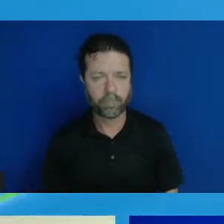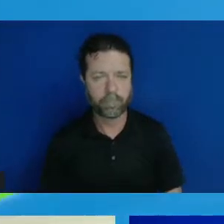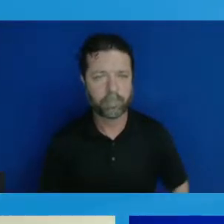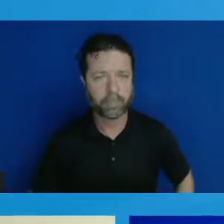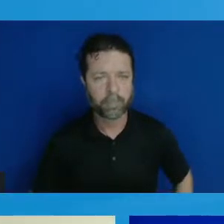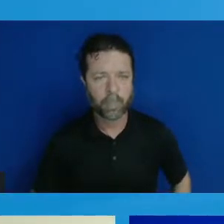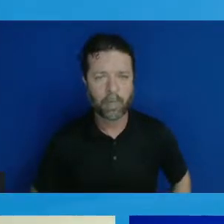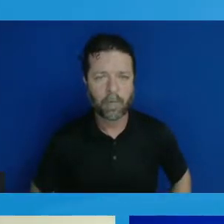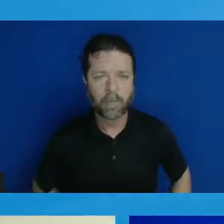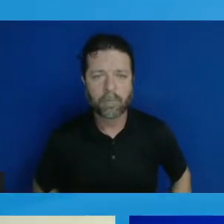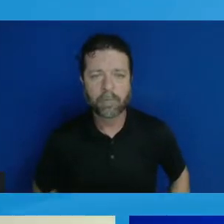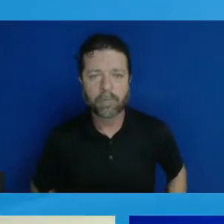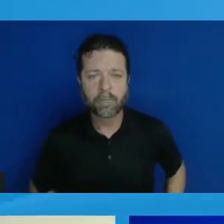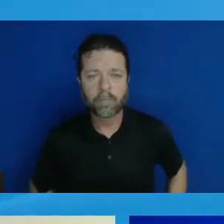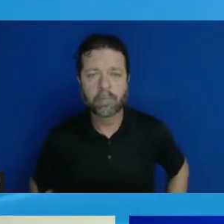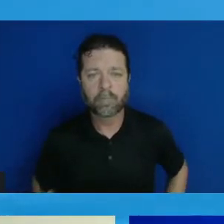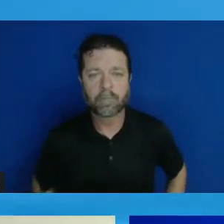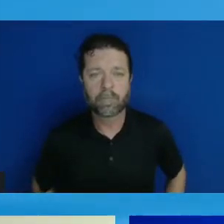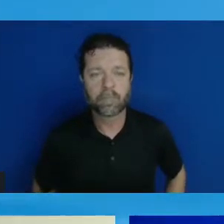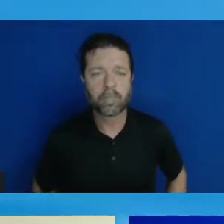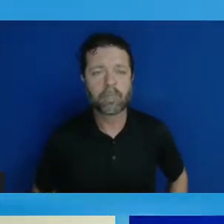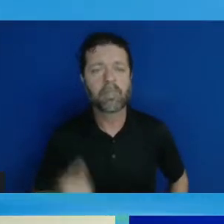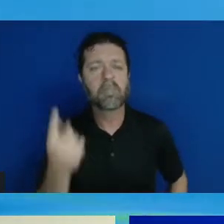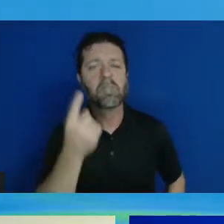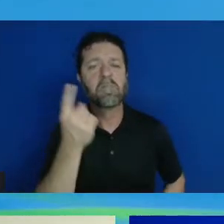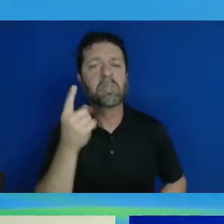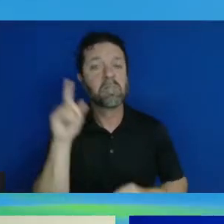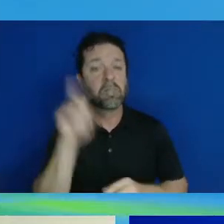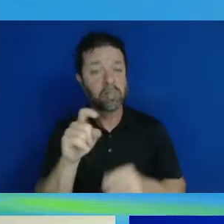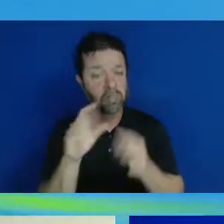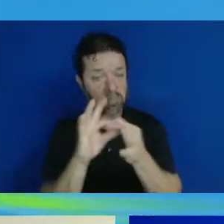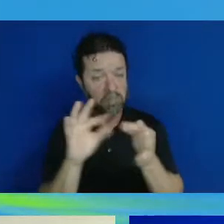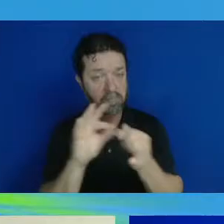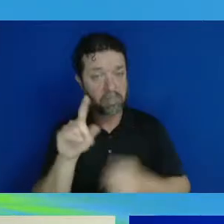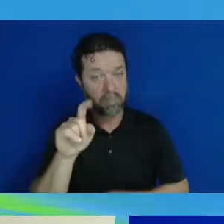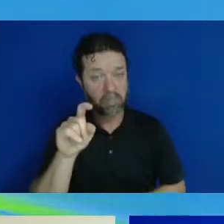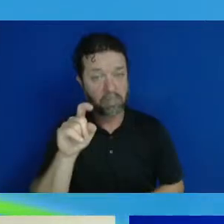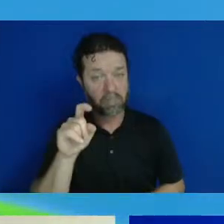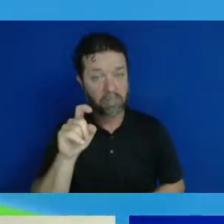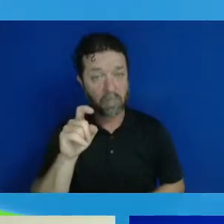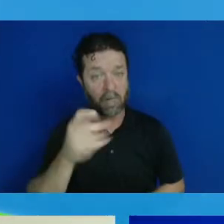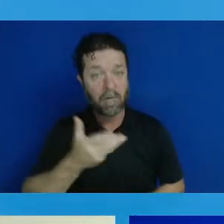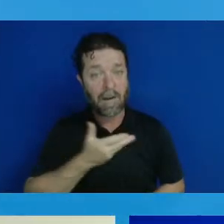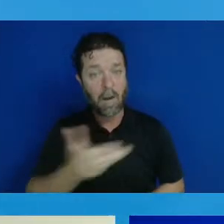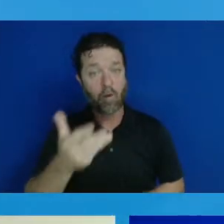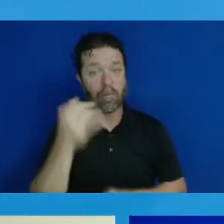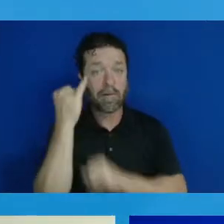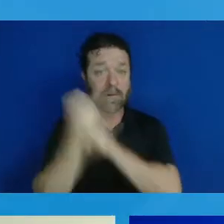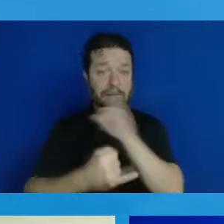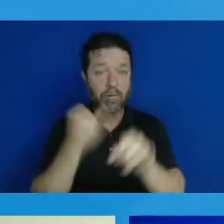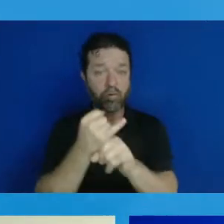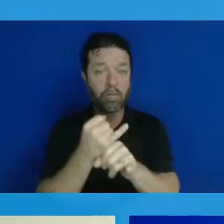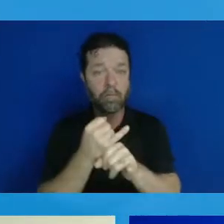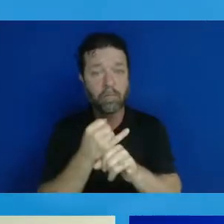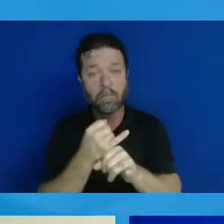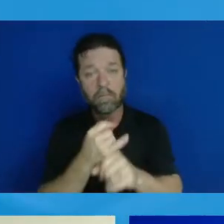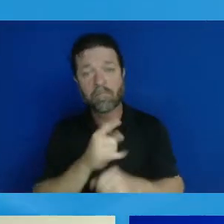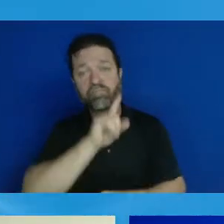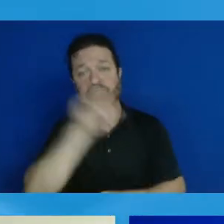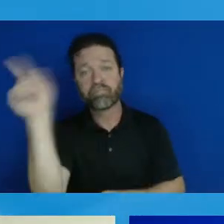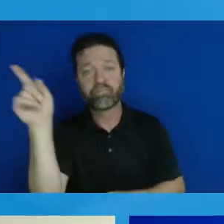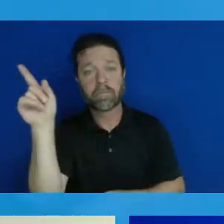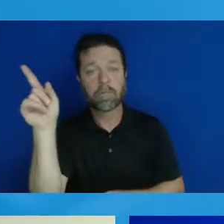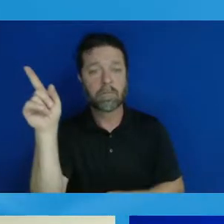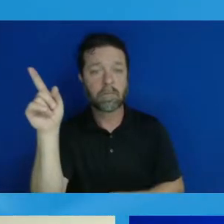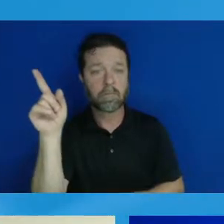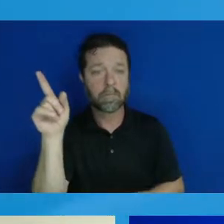then somebody is asking if we hire international remote interpreters. And right now we're hiring from